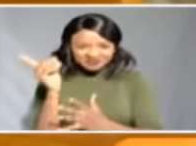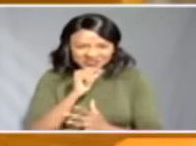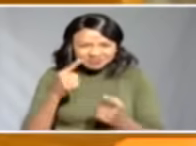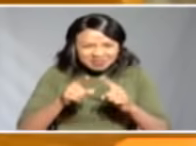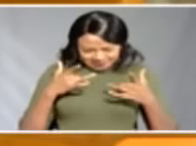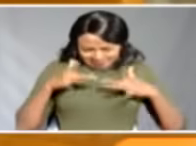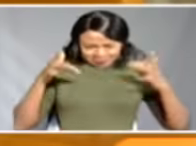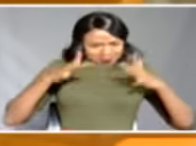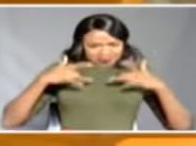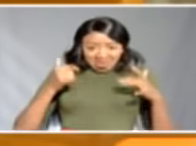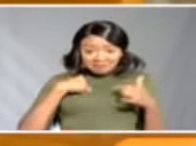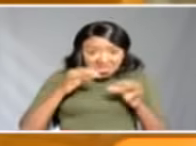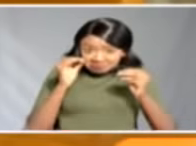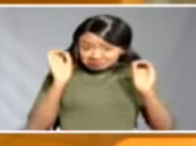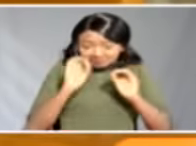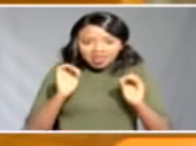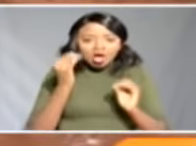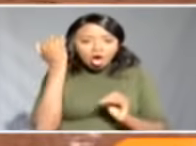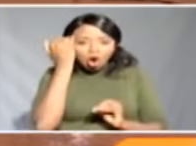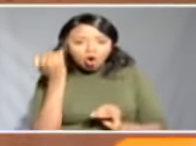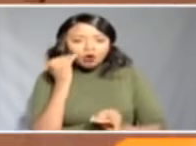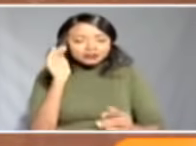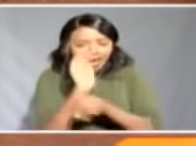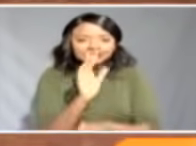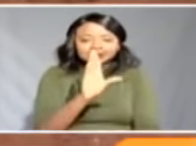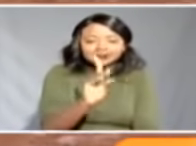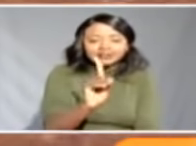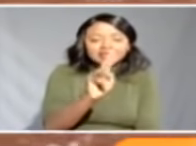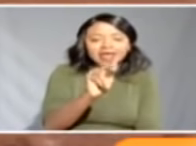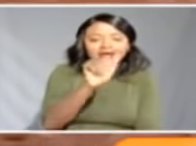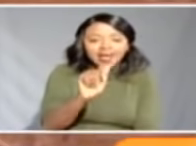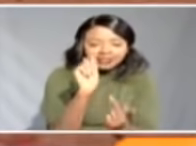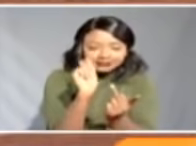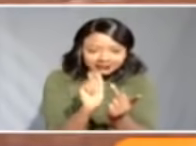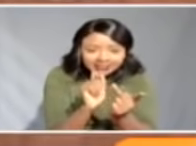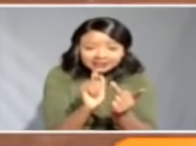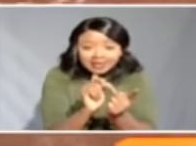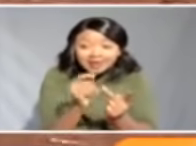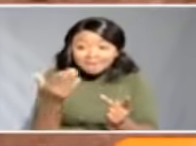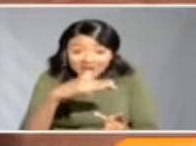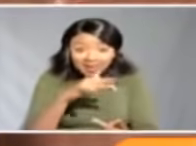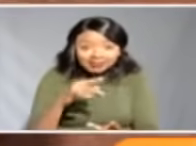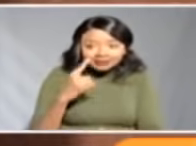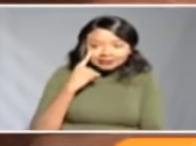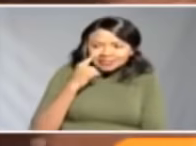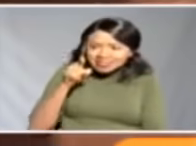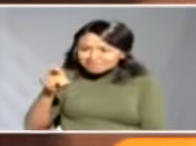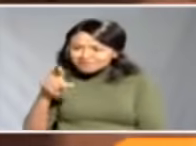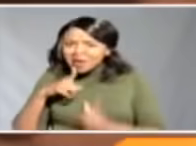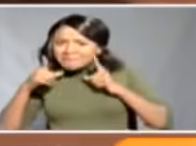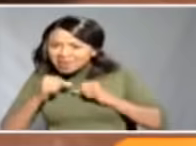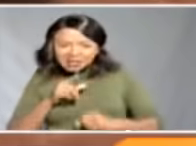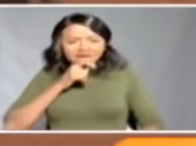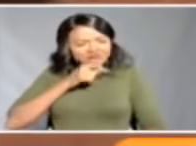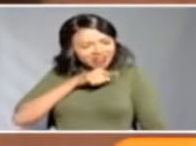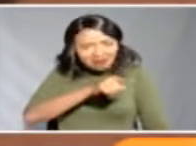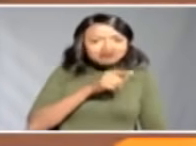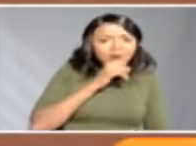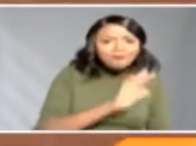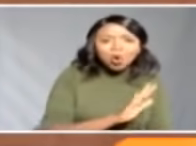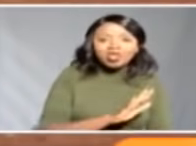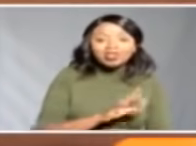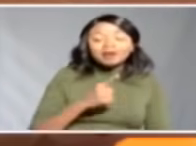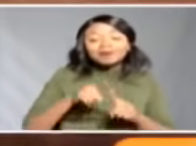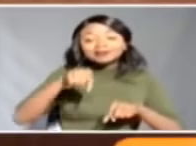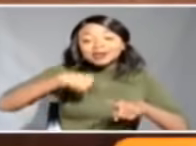the allegations, and the court ordered for a DNA. The test came back positive. 5 years later, the case is still